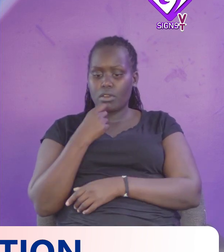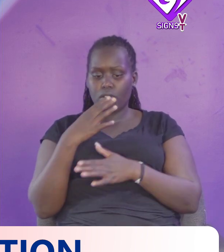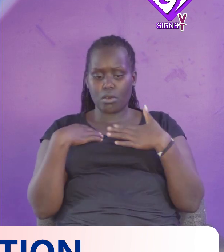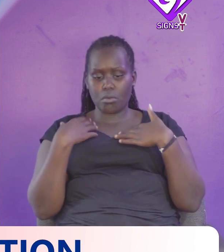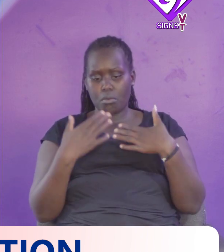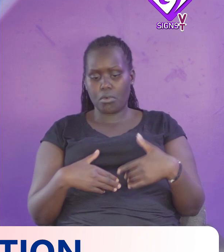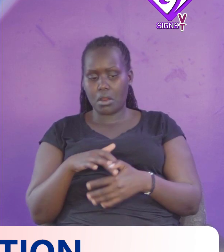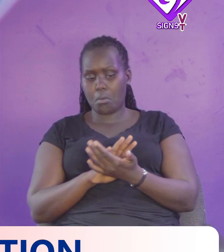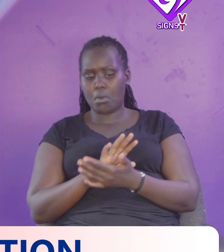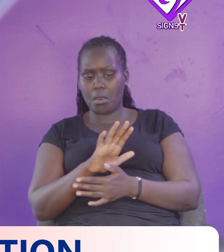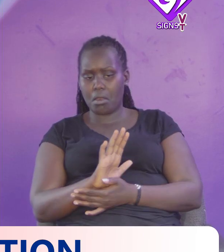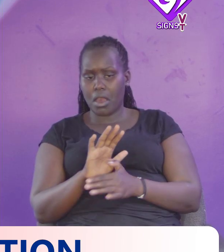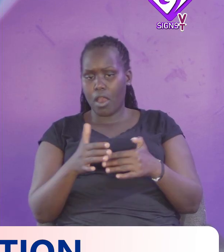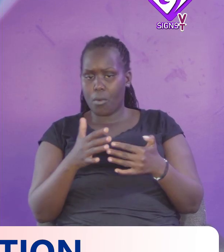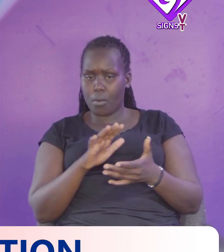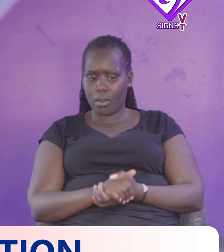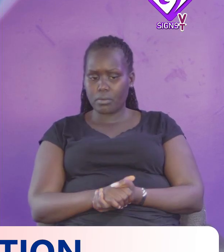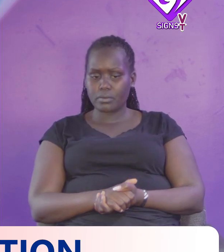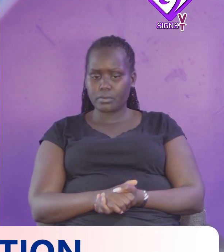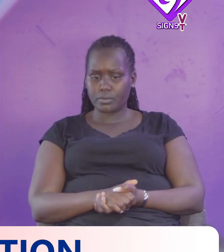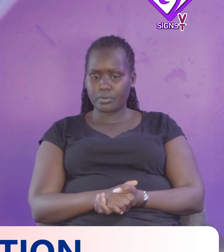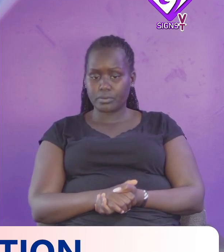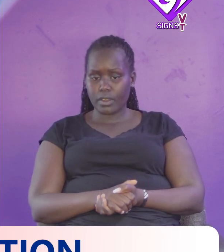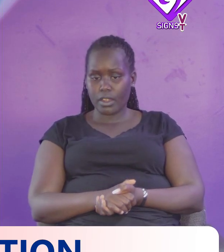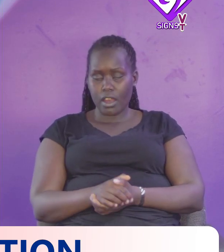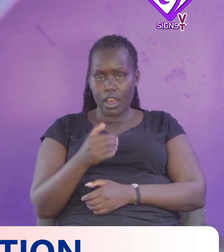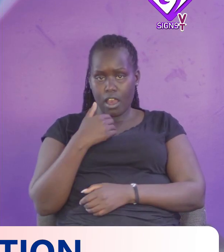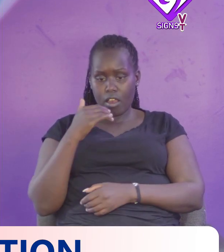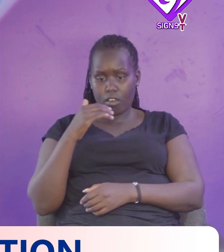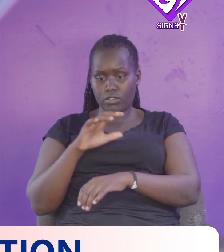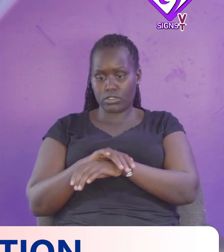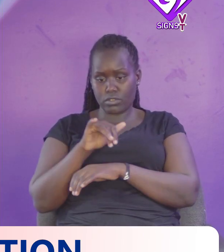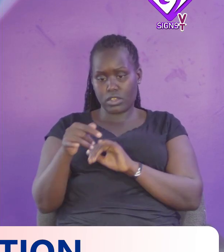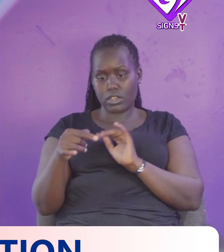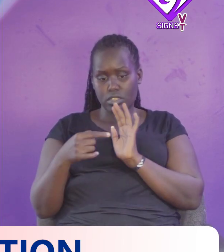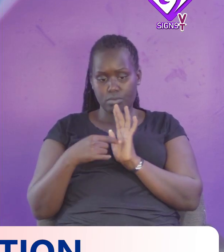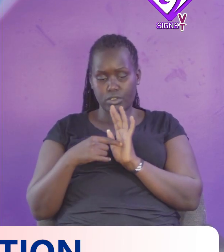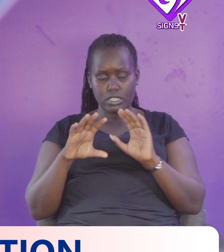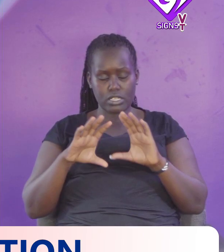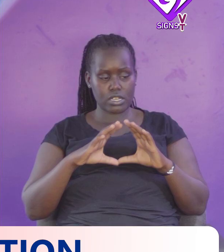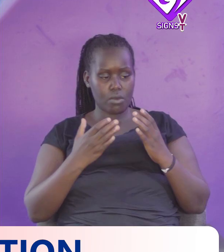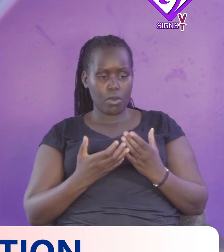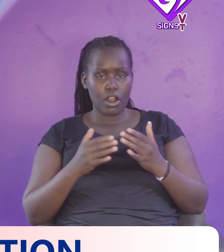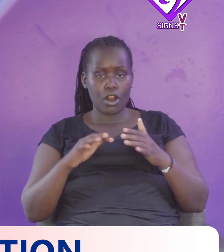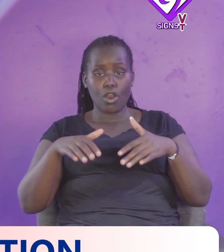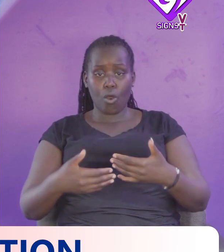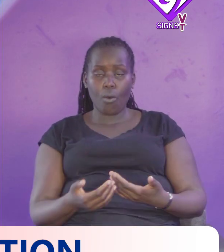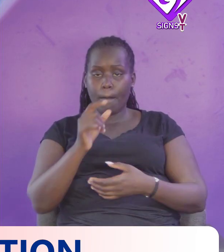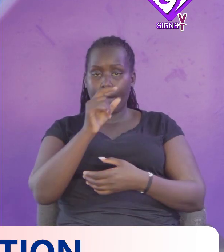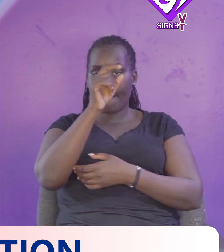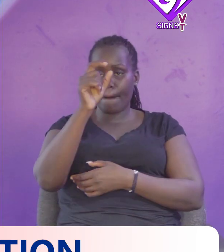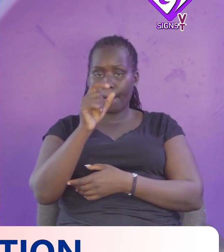up? I did. Yeah. Do we really have to reach here as a continent or as a region where